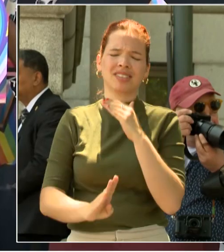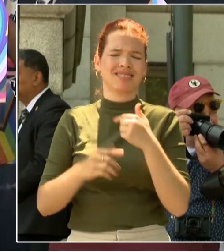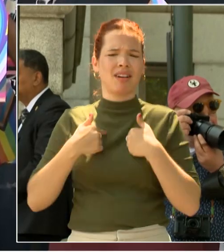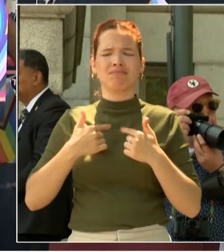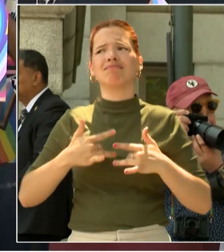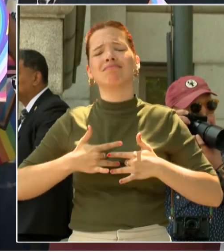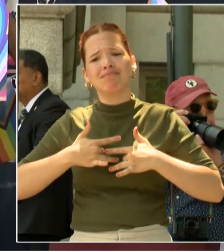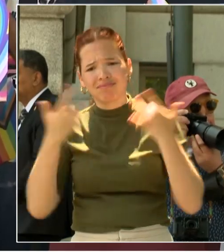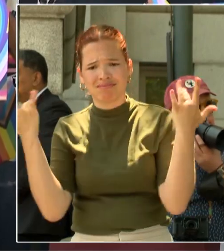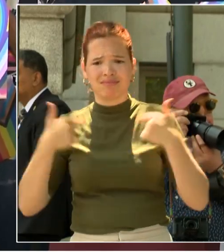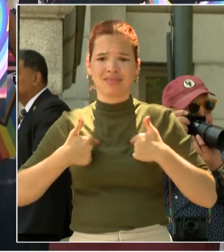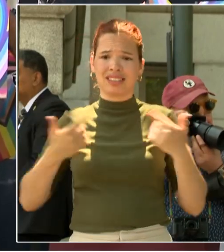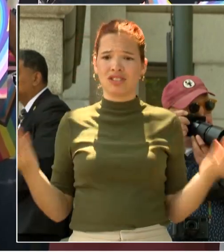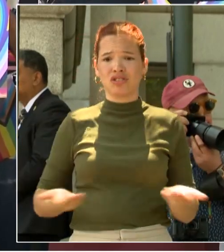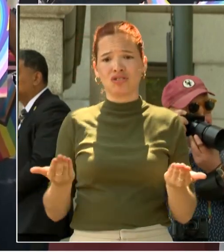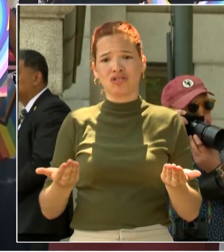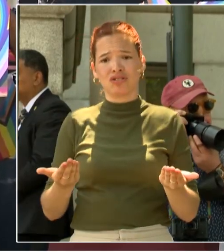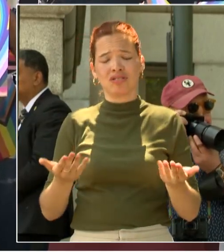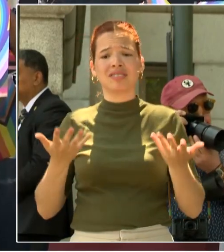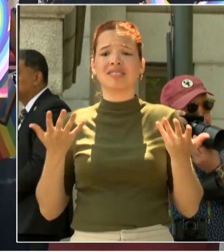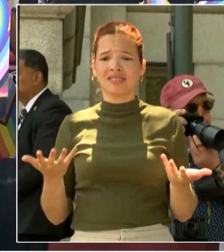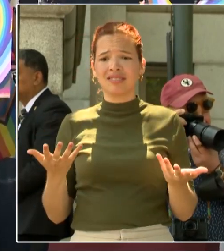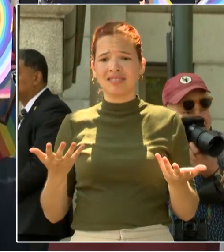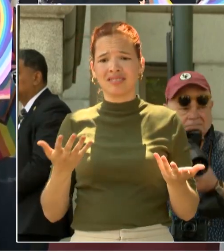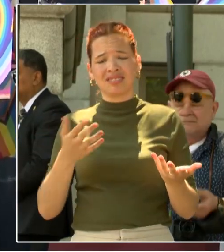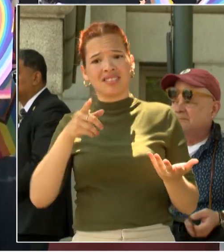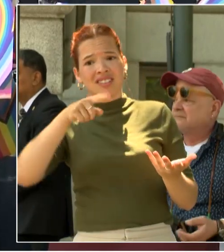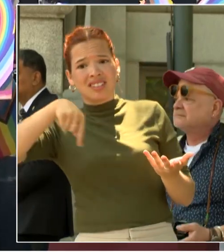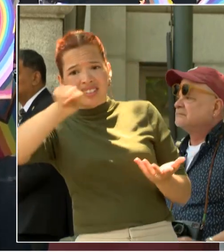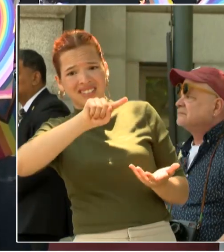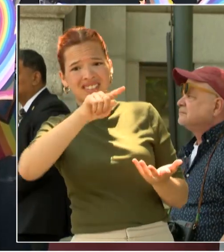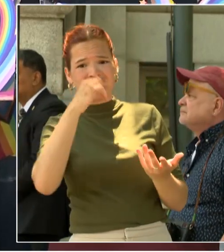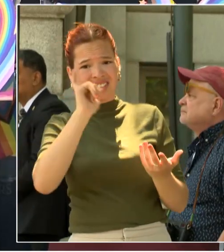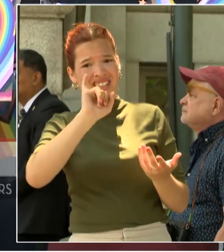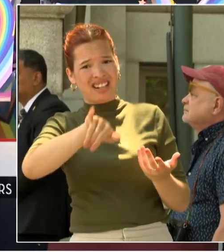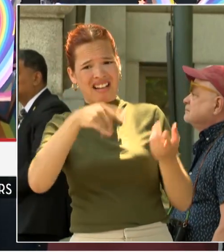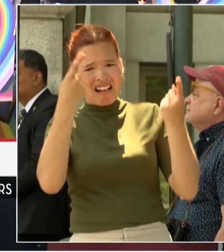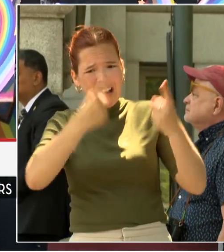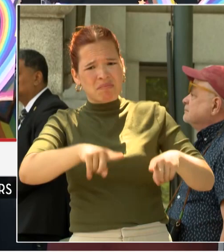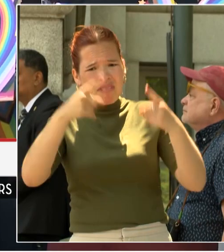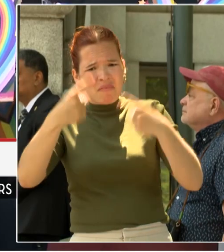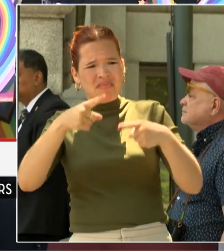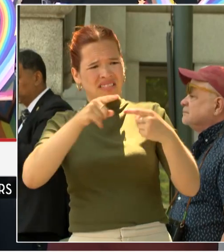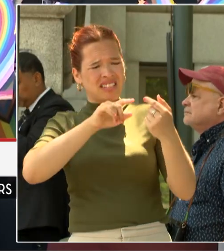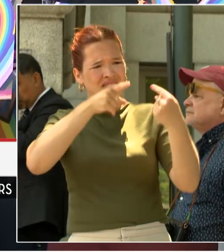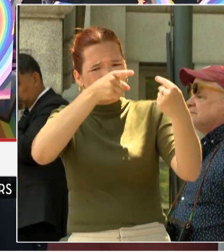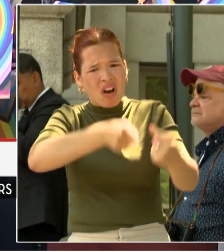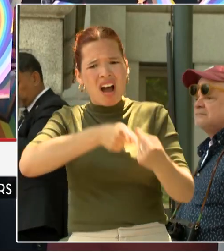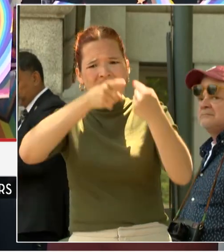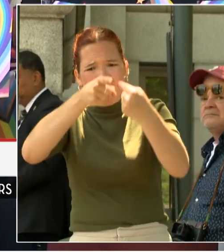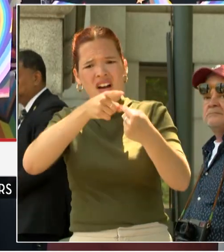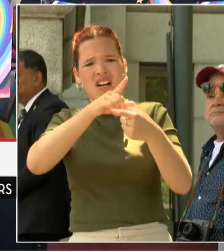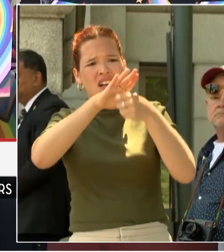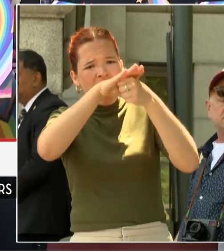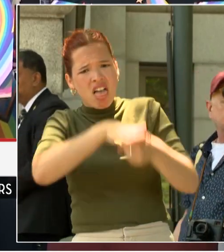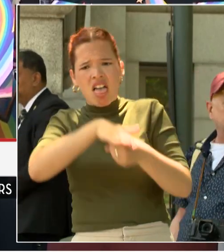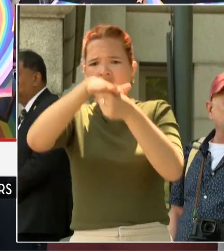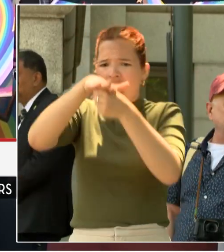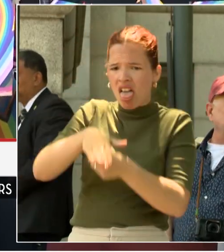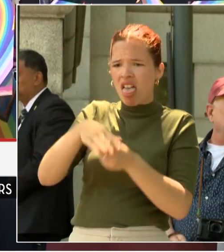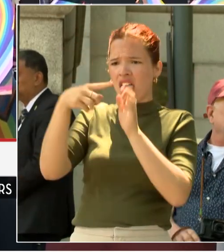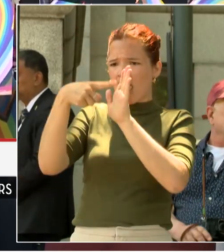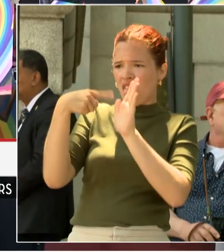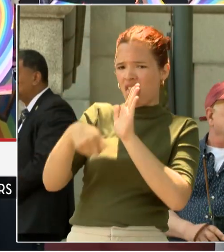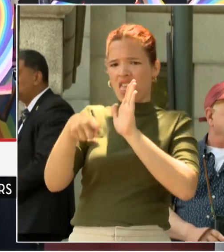today. In the face of a world that is still grappling with prejudice and discrimination, we gather